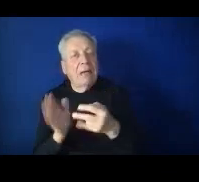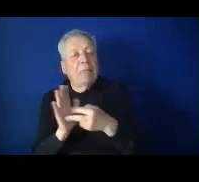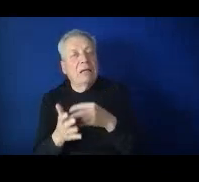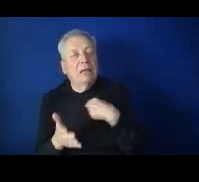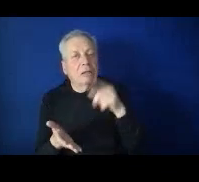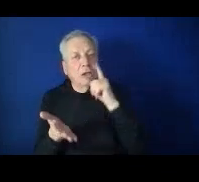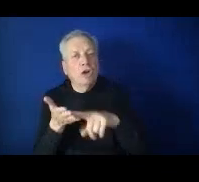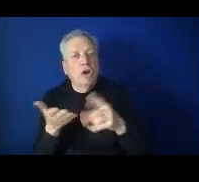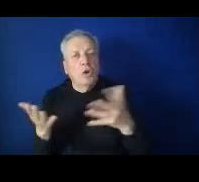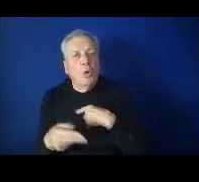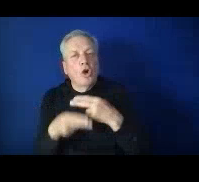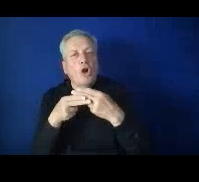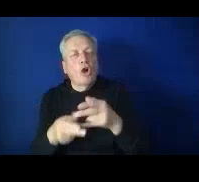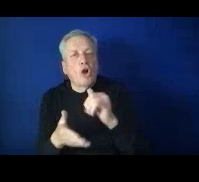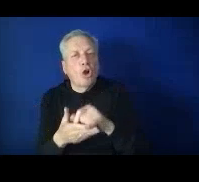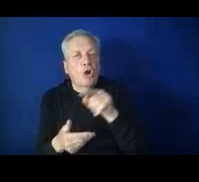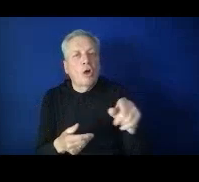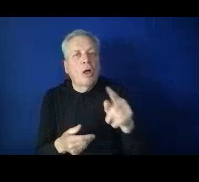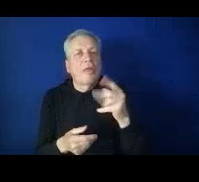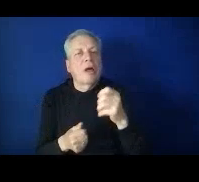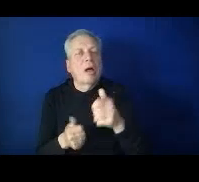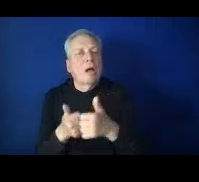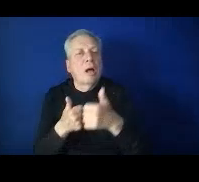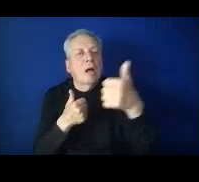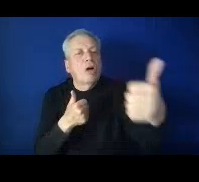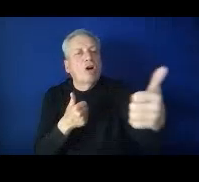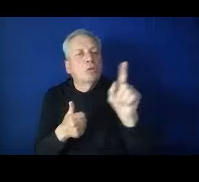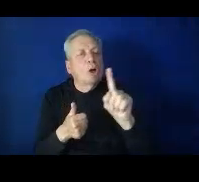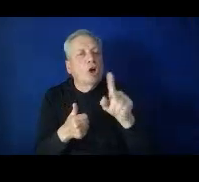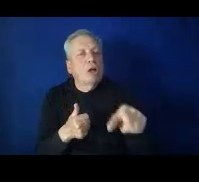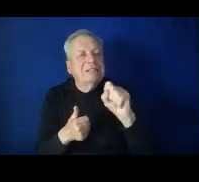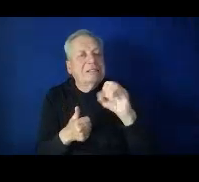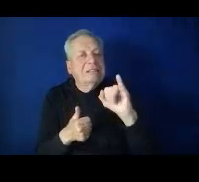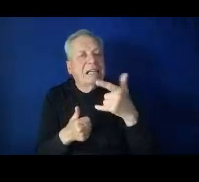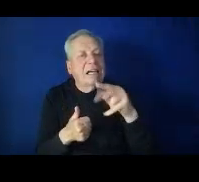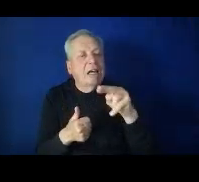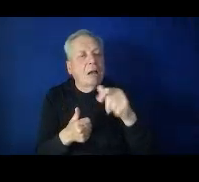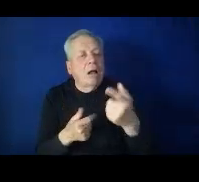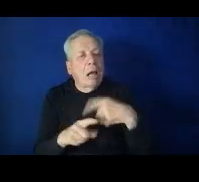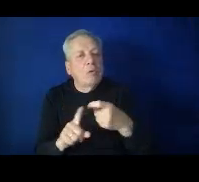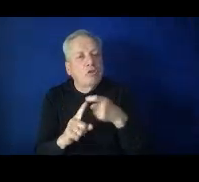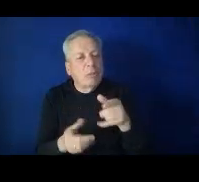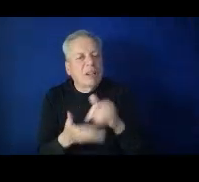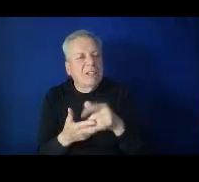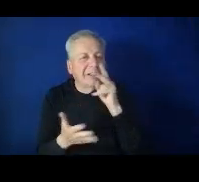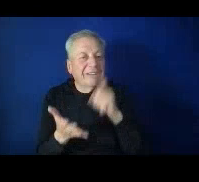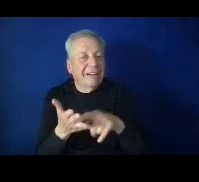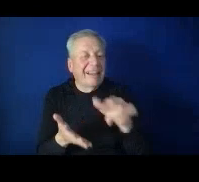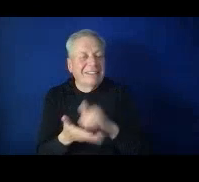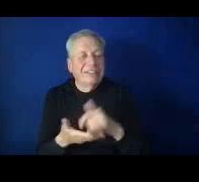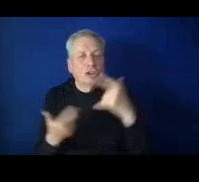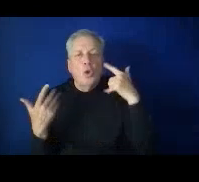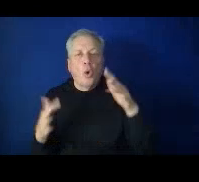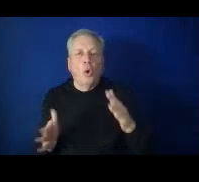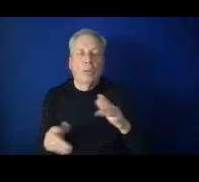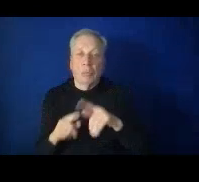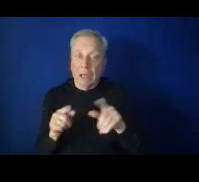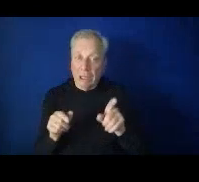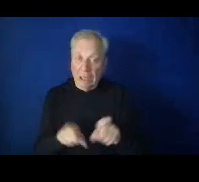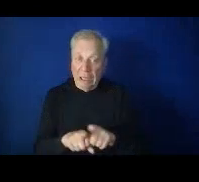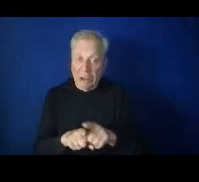what we call the back azimuth, or the direction that the signal is coming from. You can see before the eruption is just scatter, it's just noise. But as soon as the